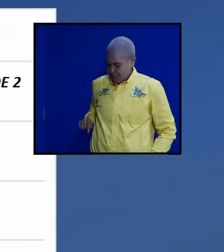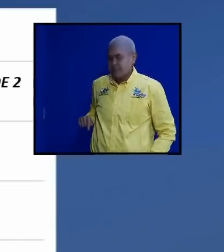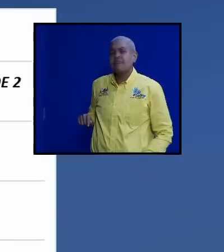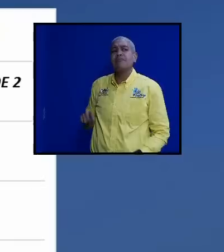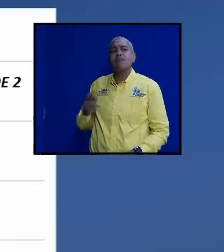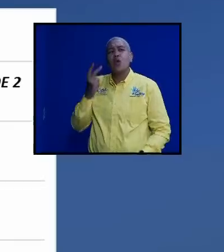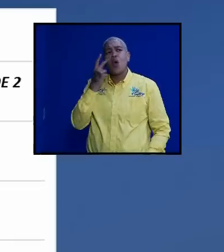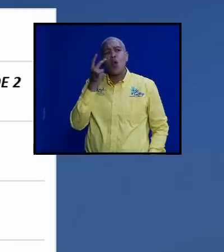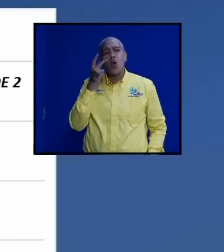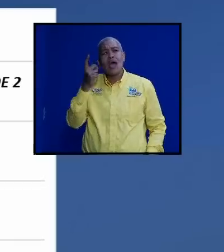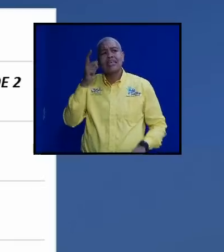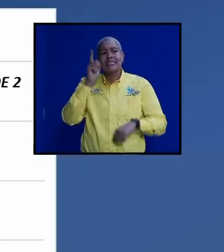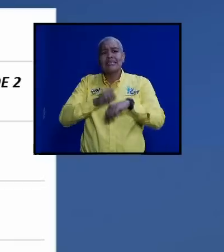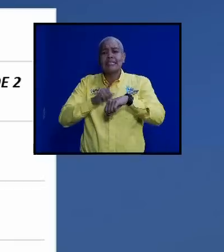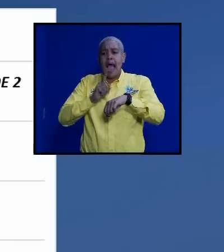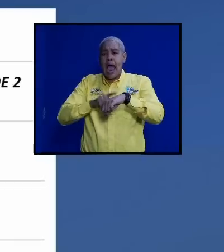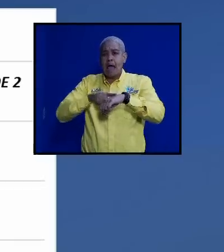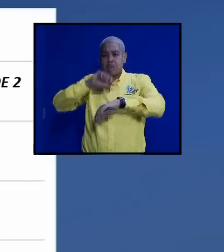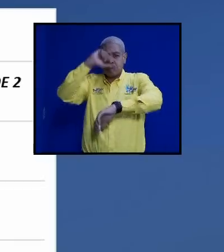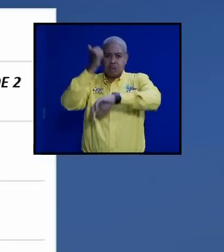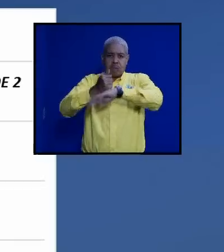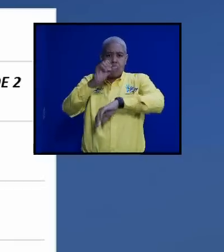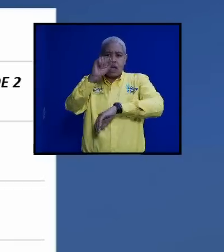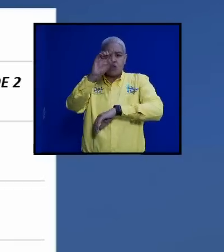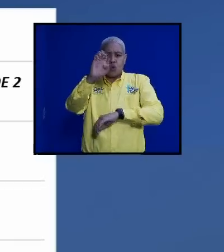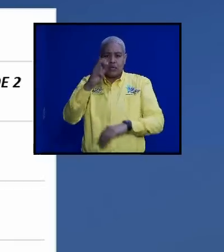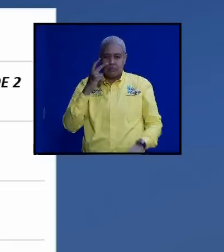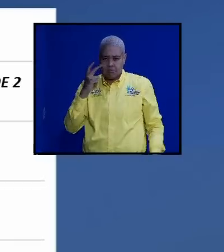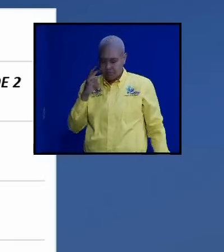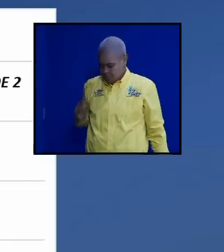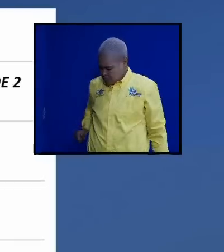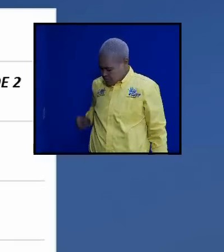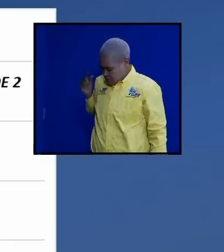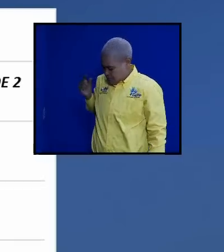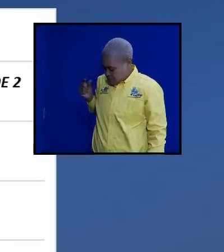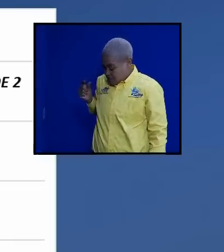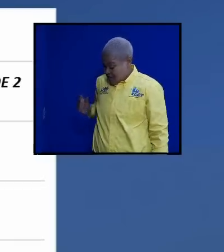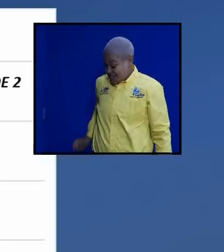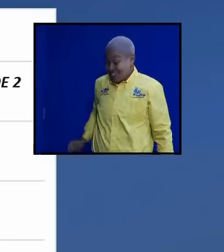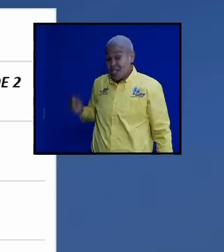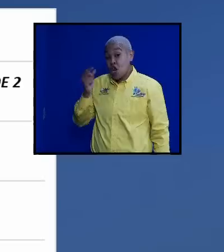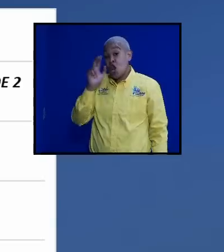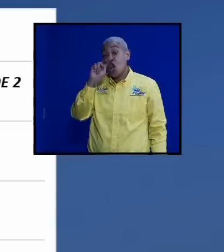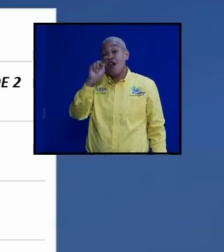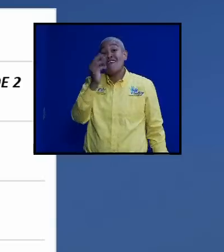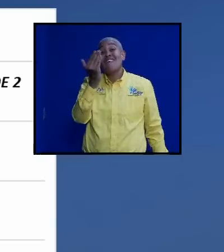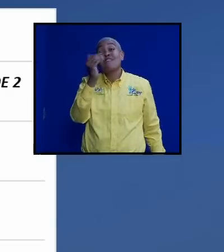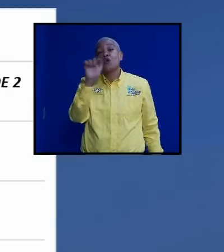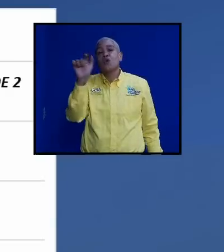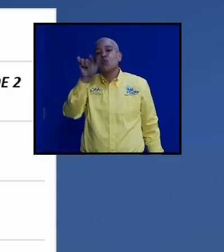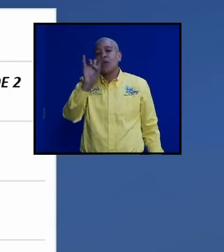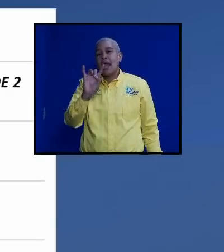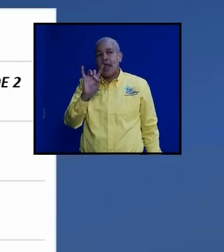the period of the imposition of the SOE, which is November 15 to